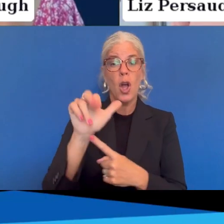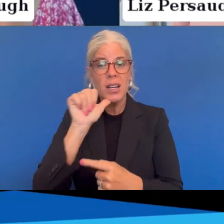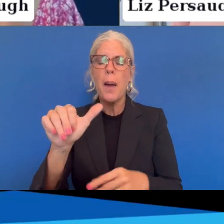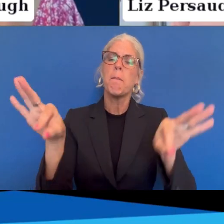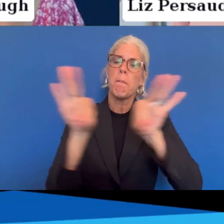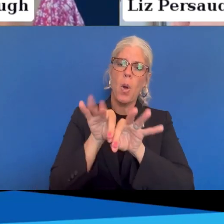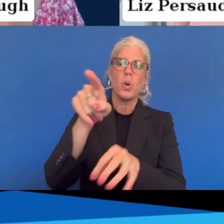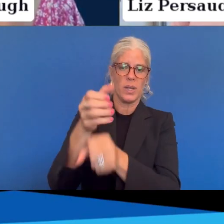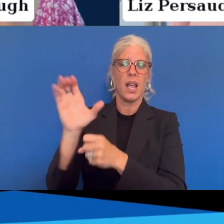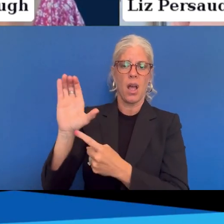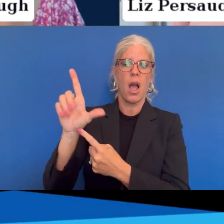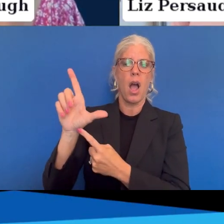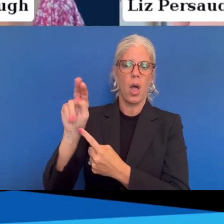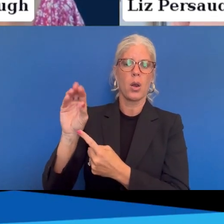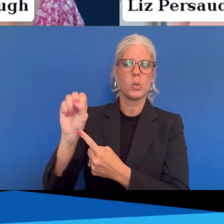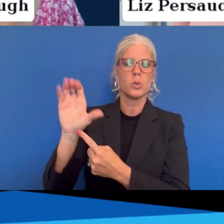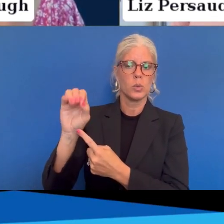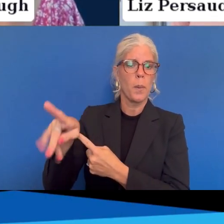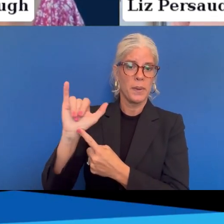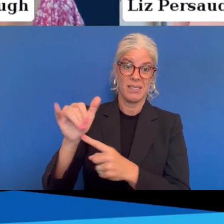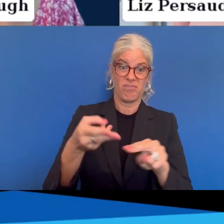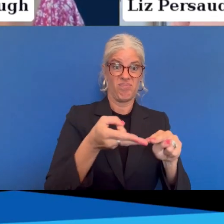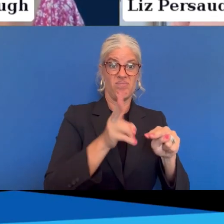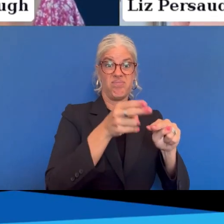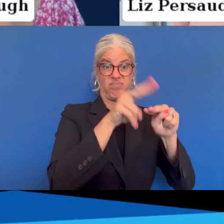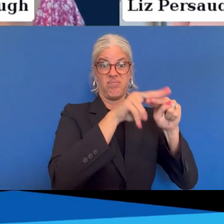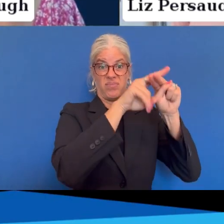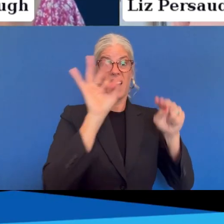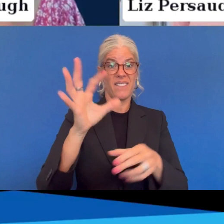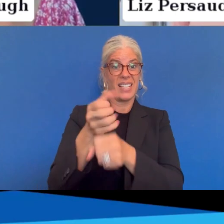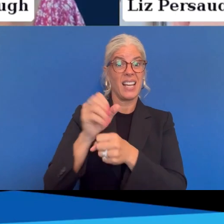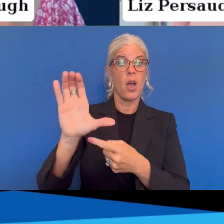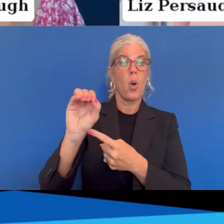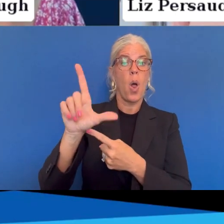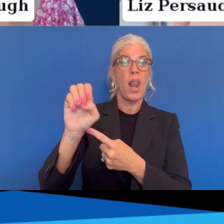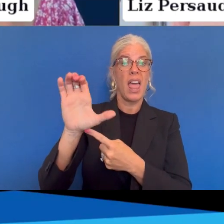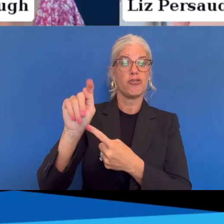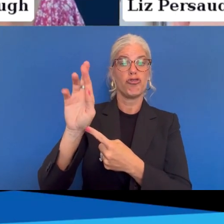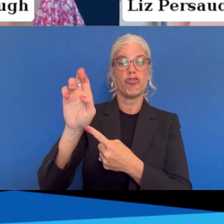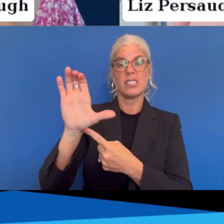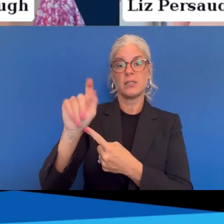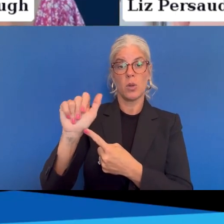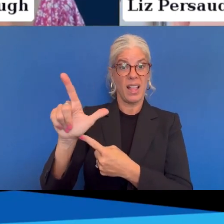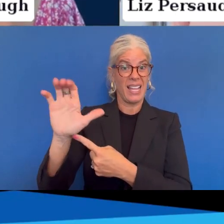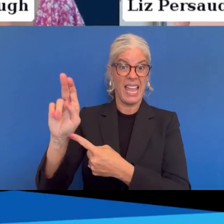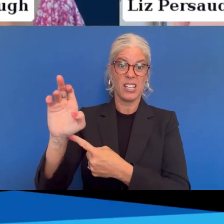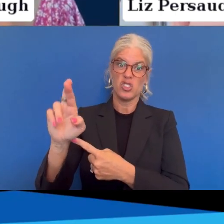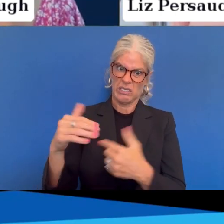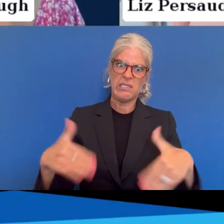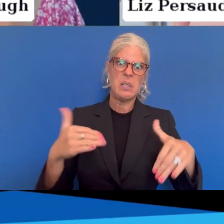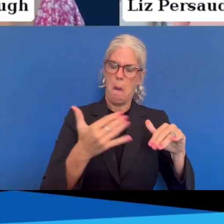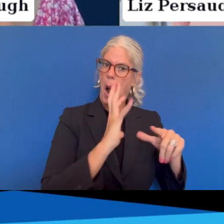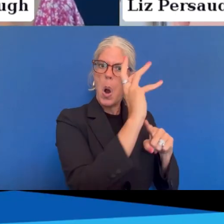And everyone out there, whether you have a disability or not, get a colonoscopy. The rise of colorectal cancer is